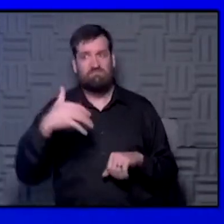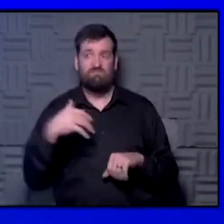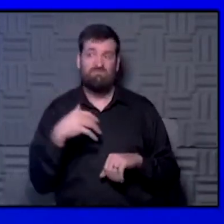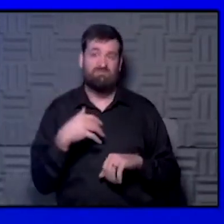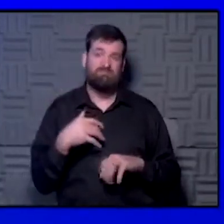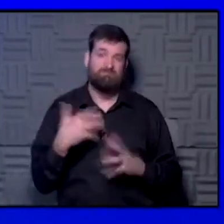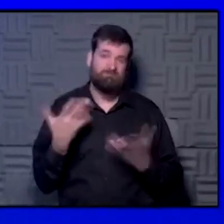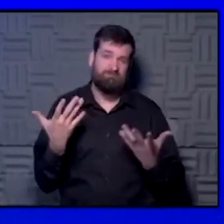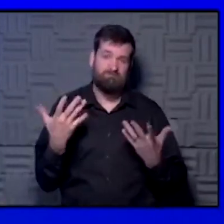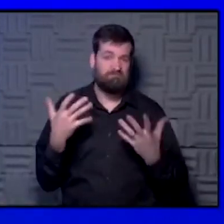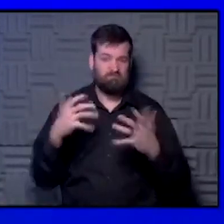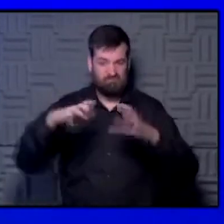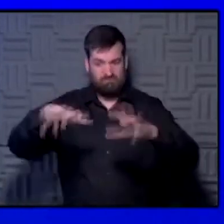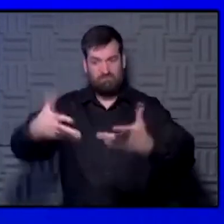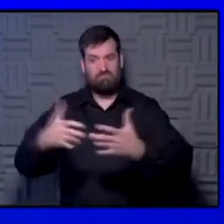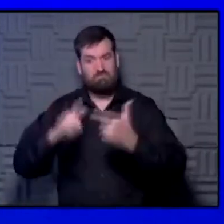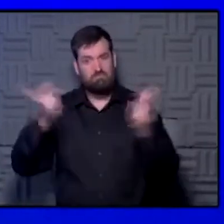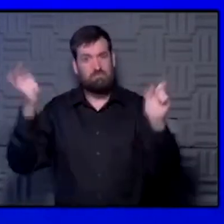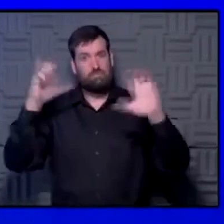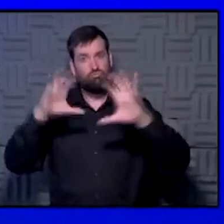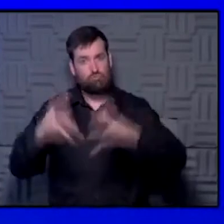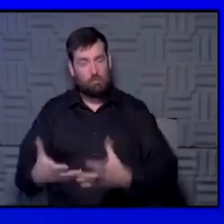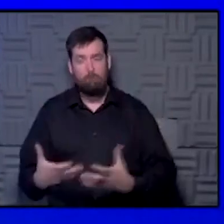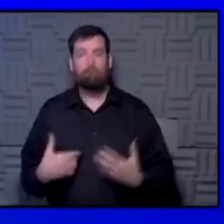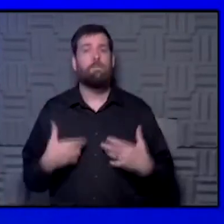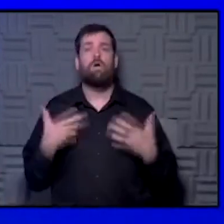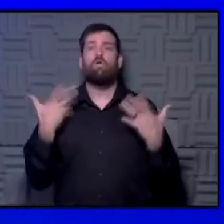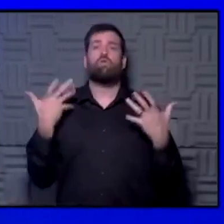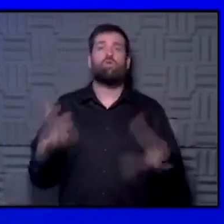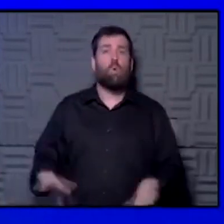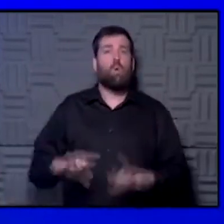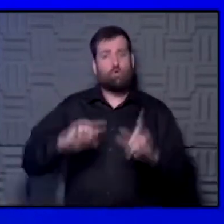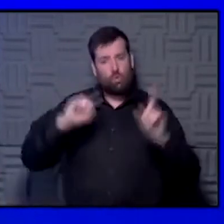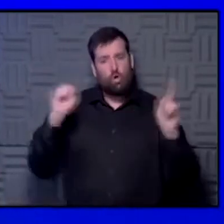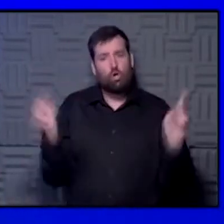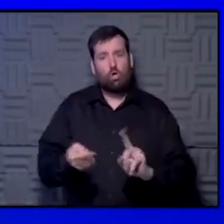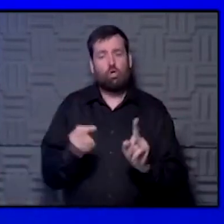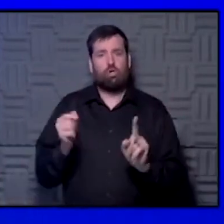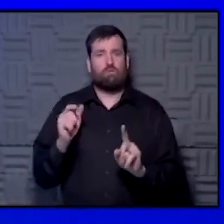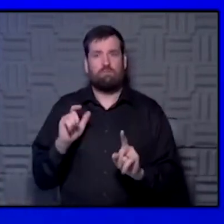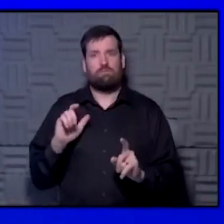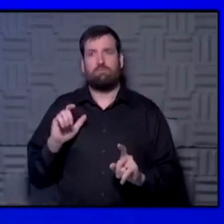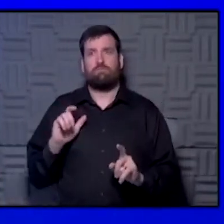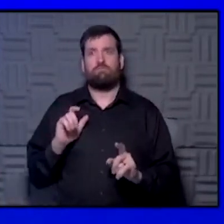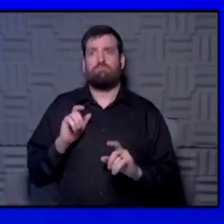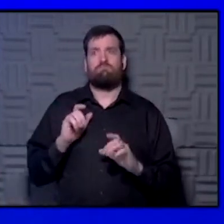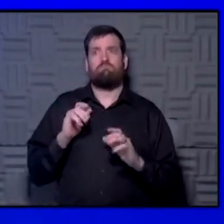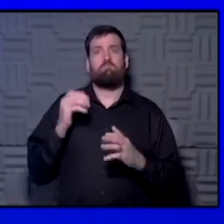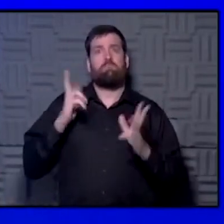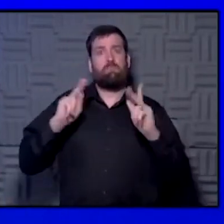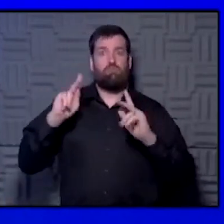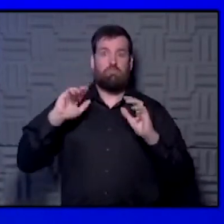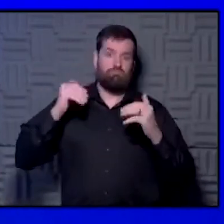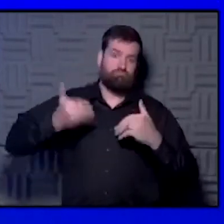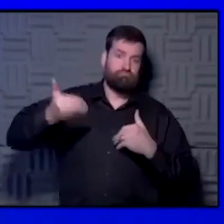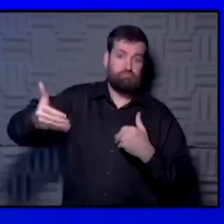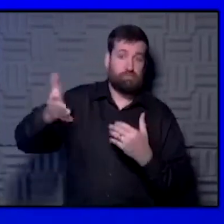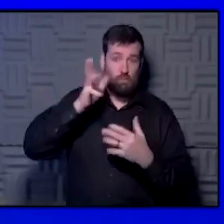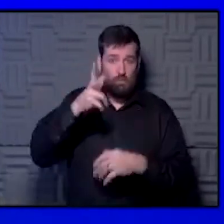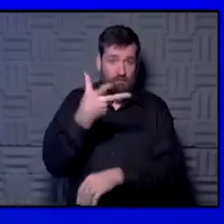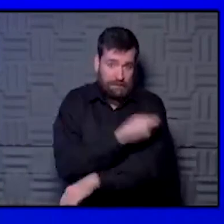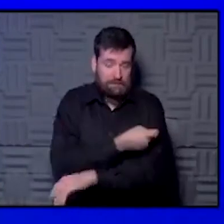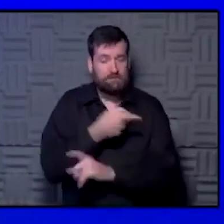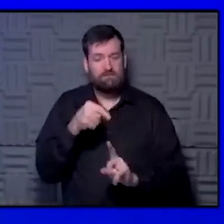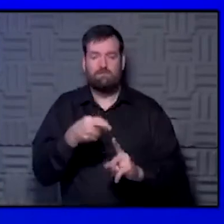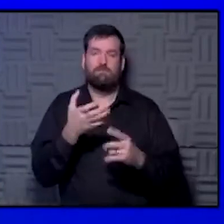fairly loud. And we don't want to do anything to harm our chances of giving vaccines in the future. So this is a huge